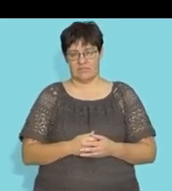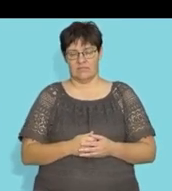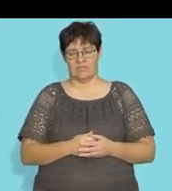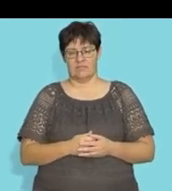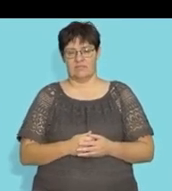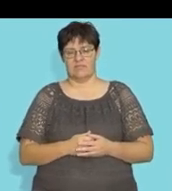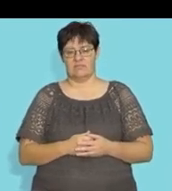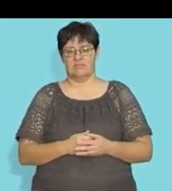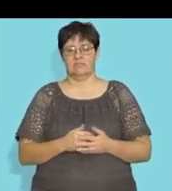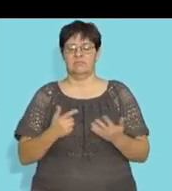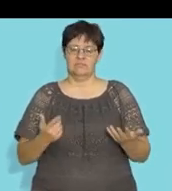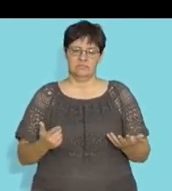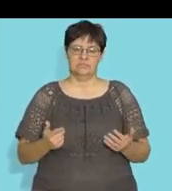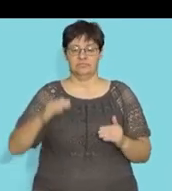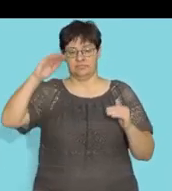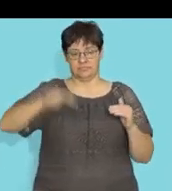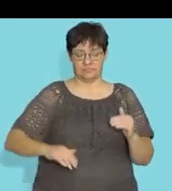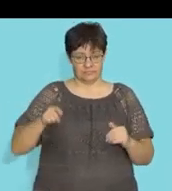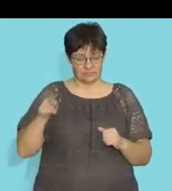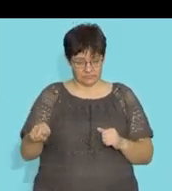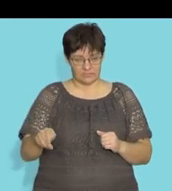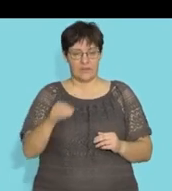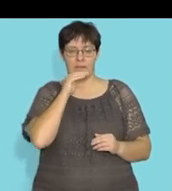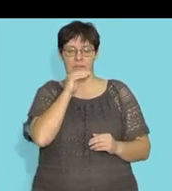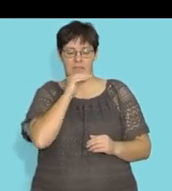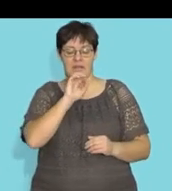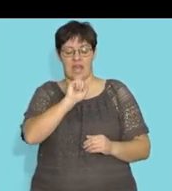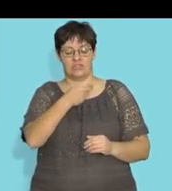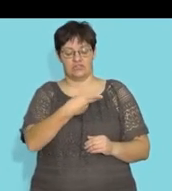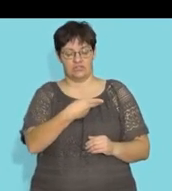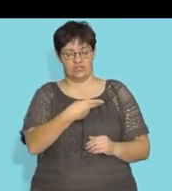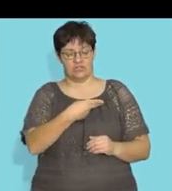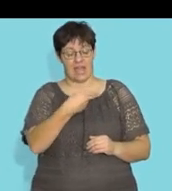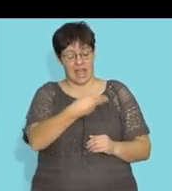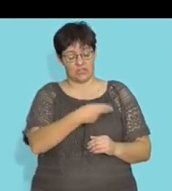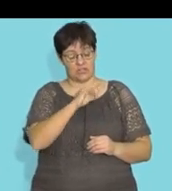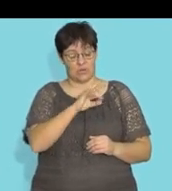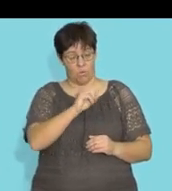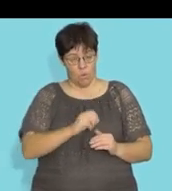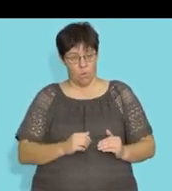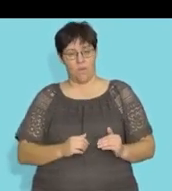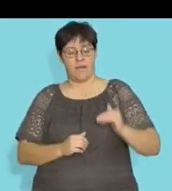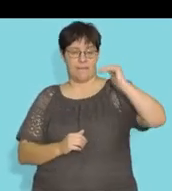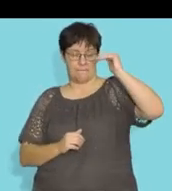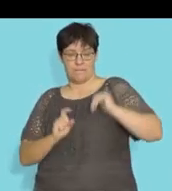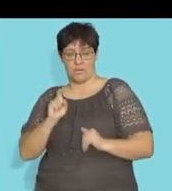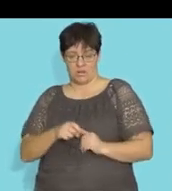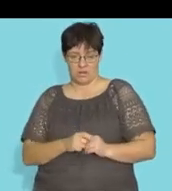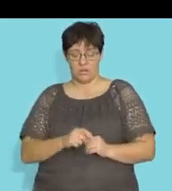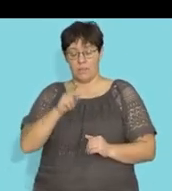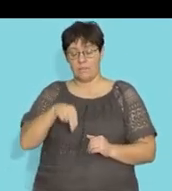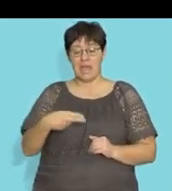ion concentration, and a decrease in our hydroxide ion concentration actually means that our